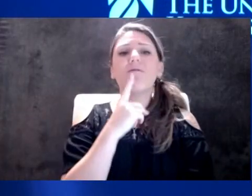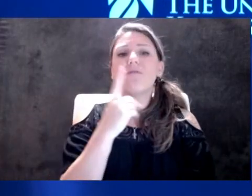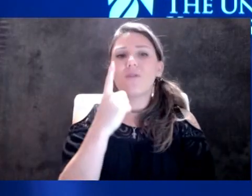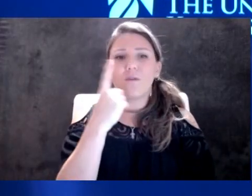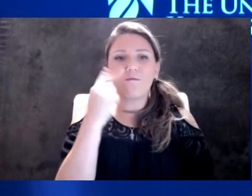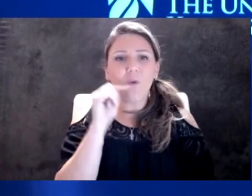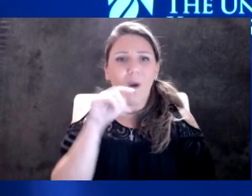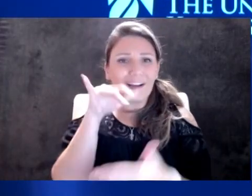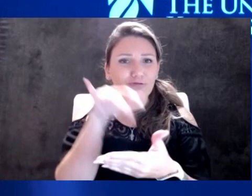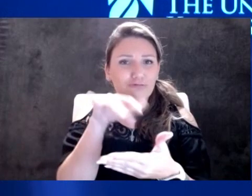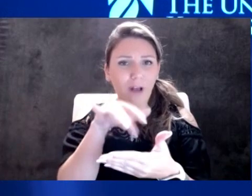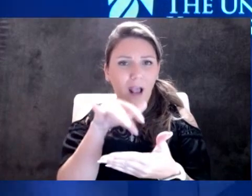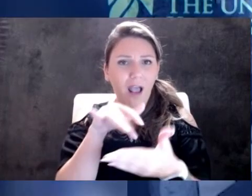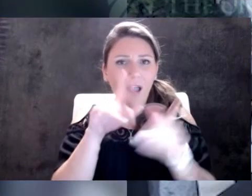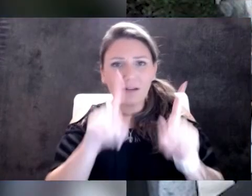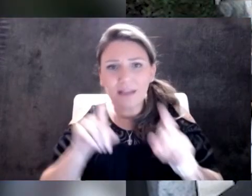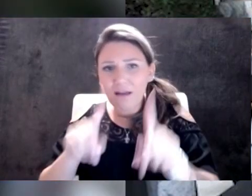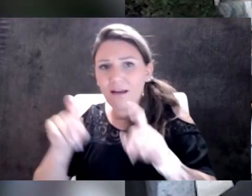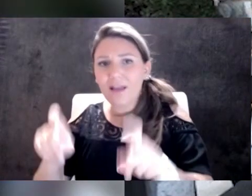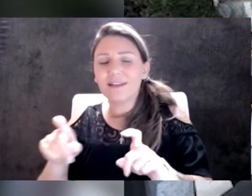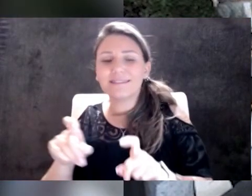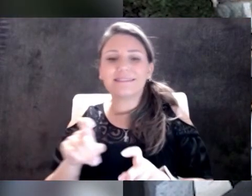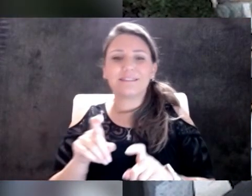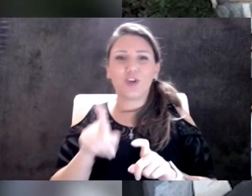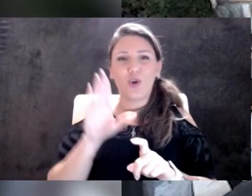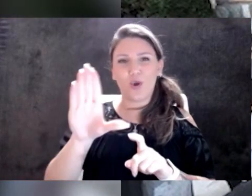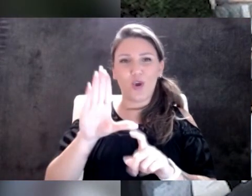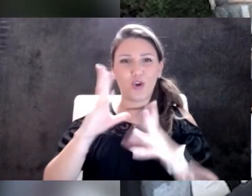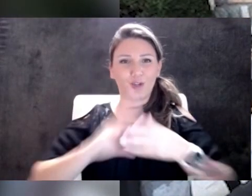Priyanka Sharma with her story.